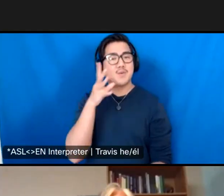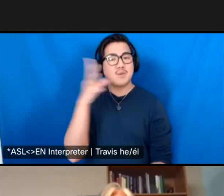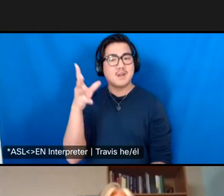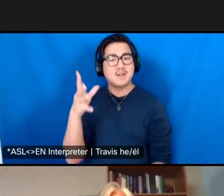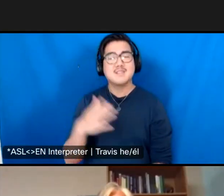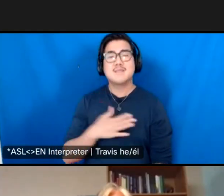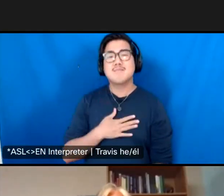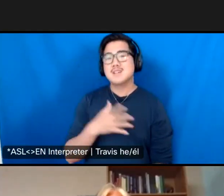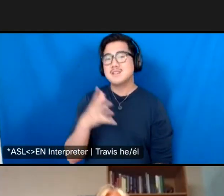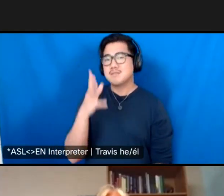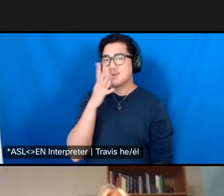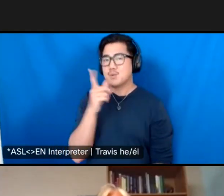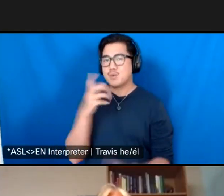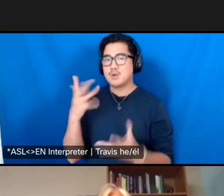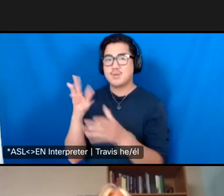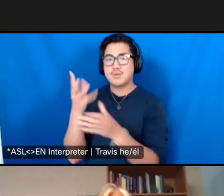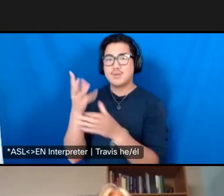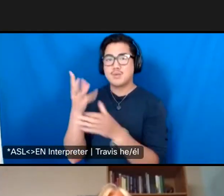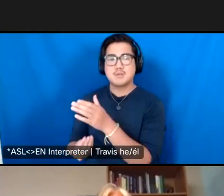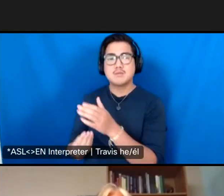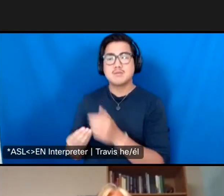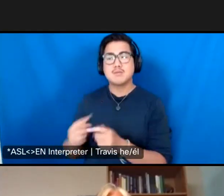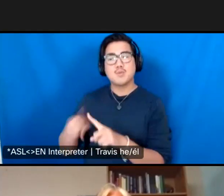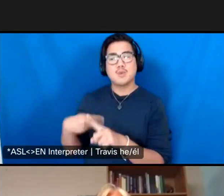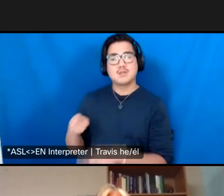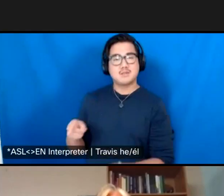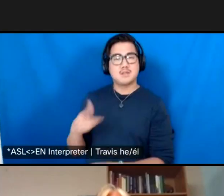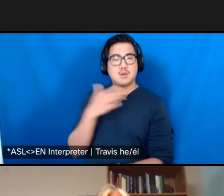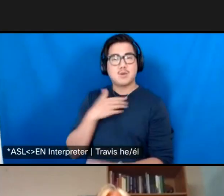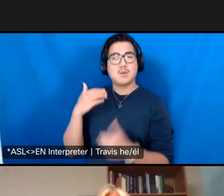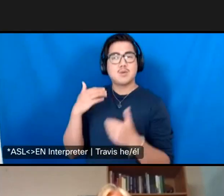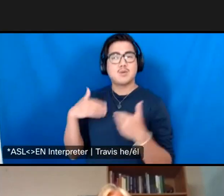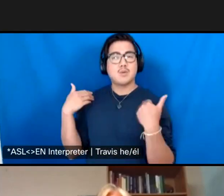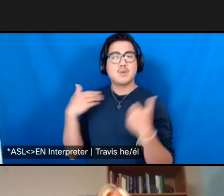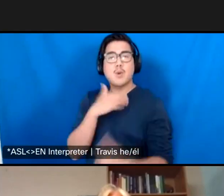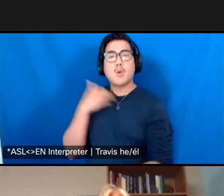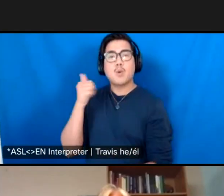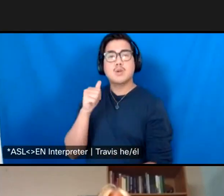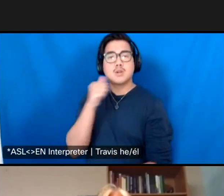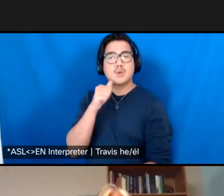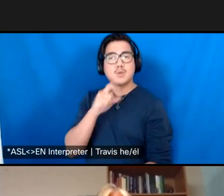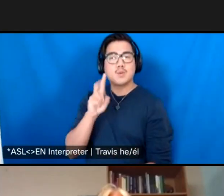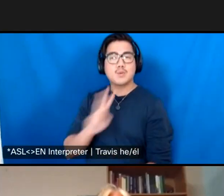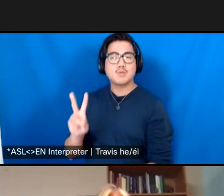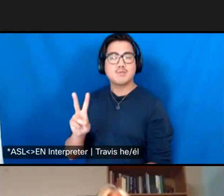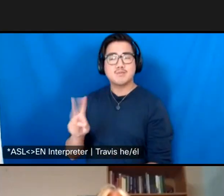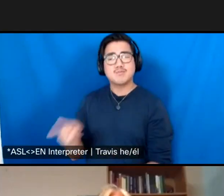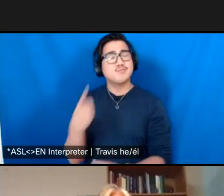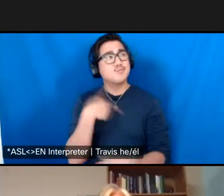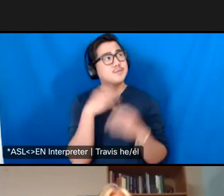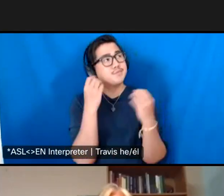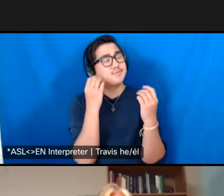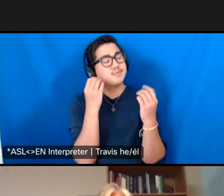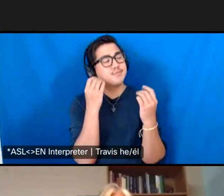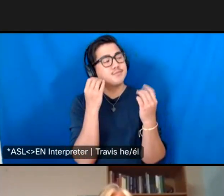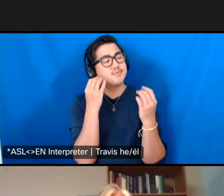my mother who passed away when she was 2 years old. We just thought about it. We thought, what